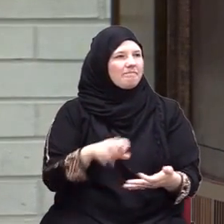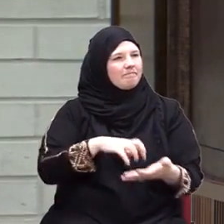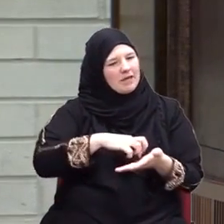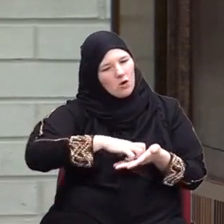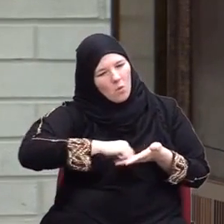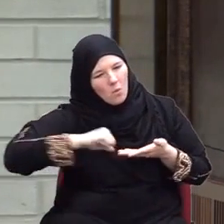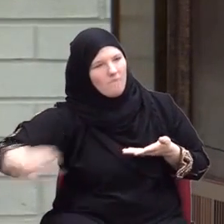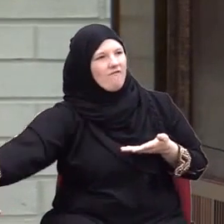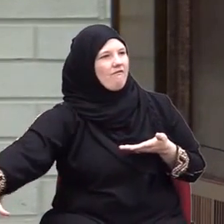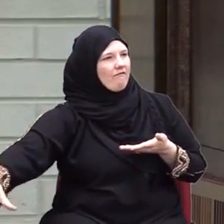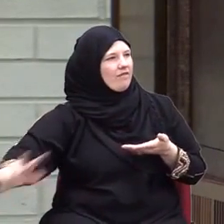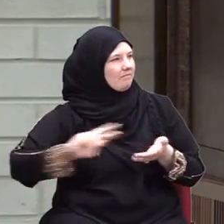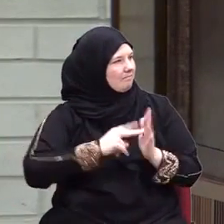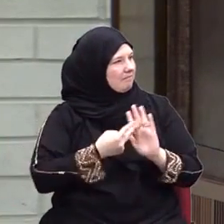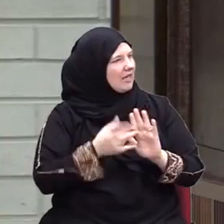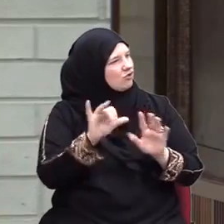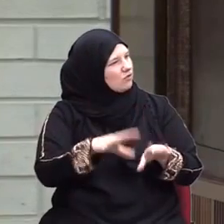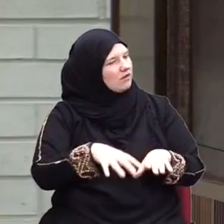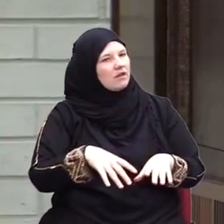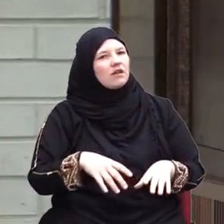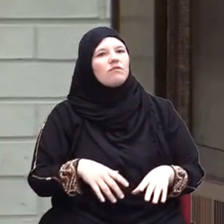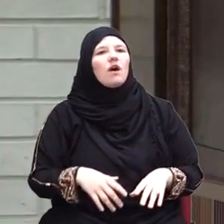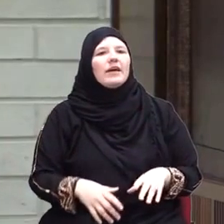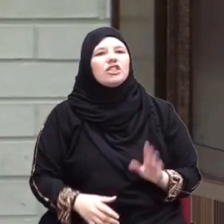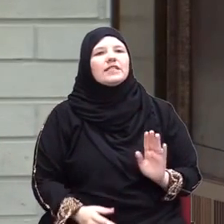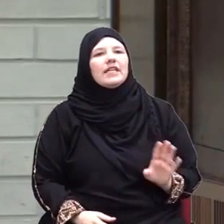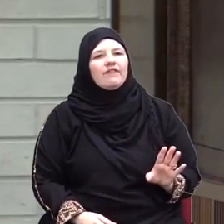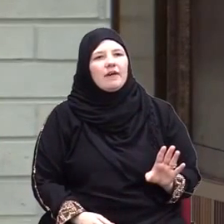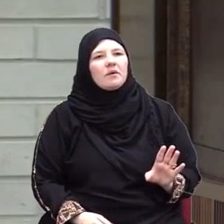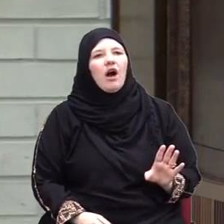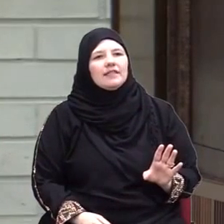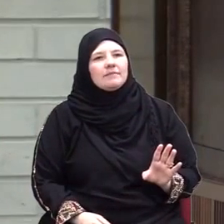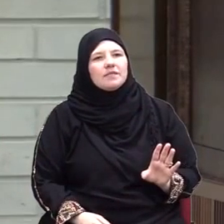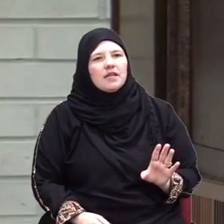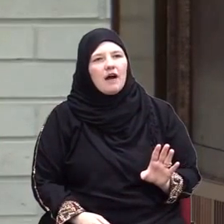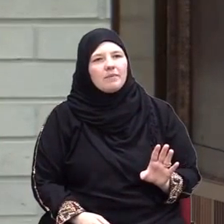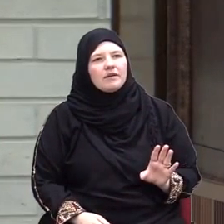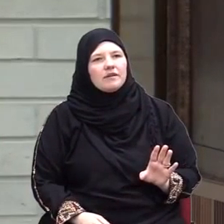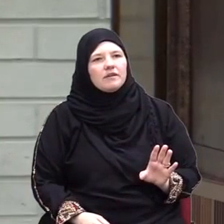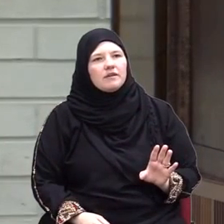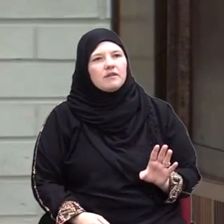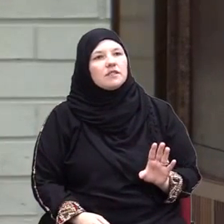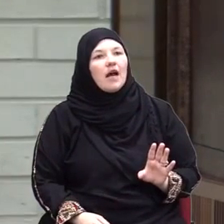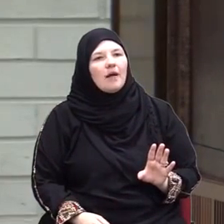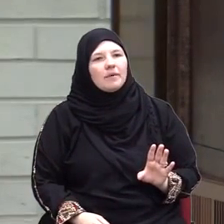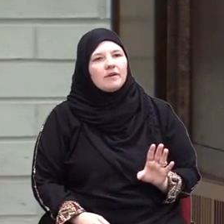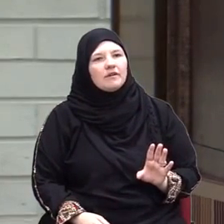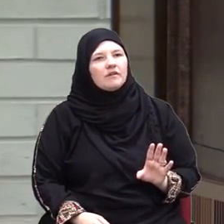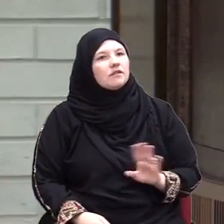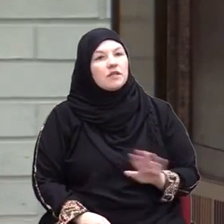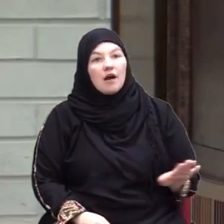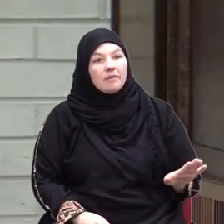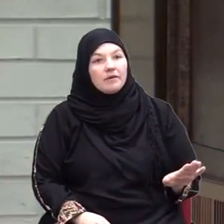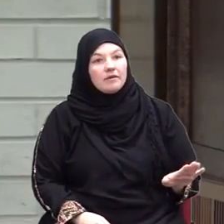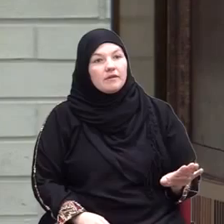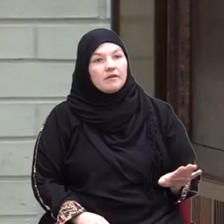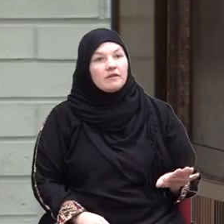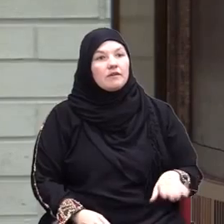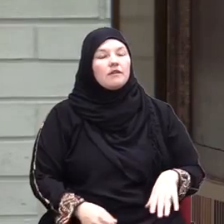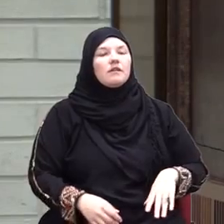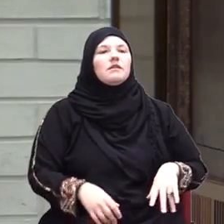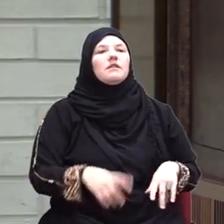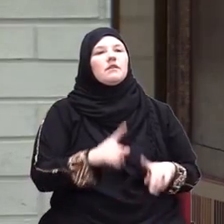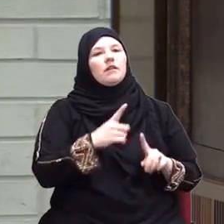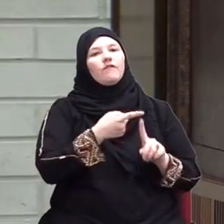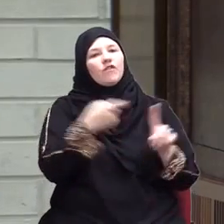Islam cherishes freedom, but freedom in the correct understanding. But here, freedom